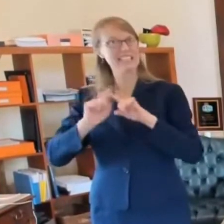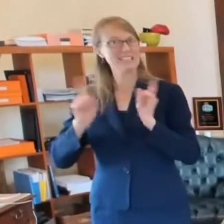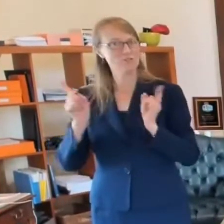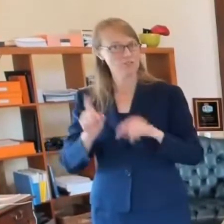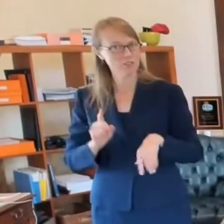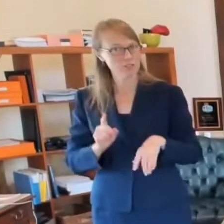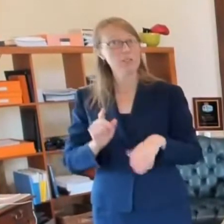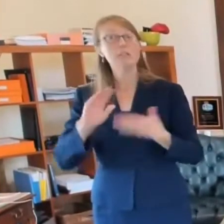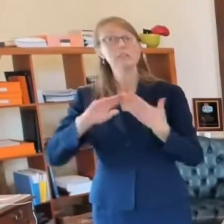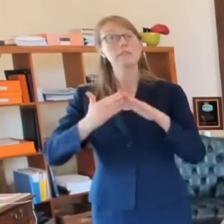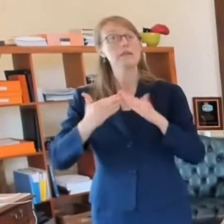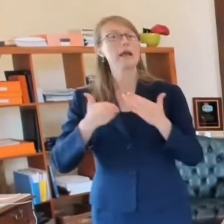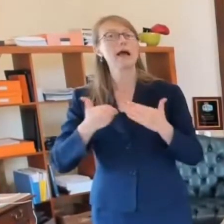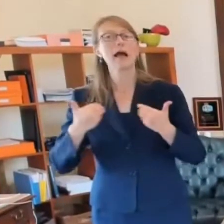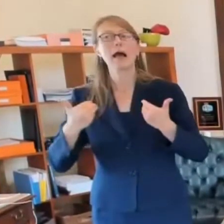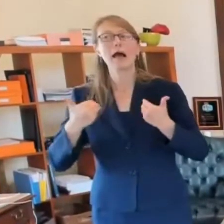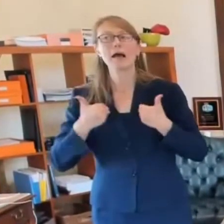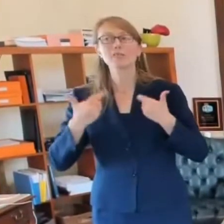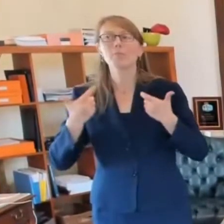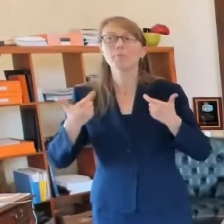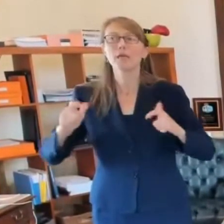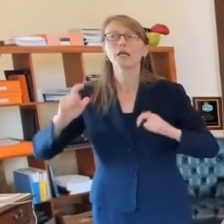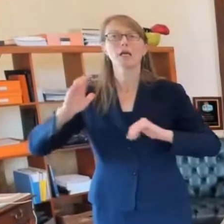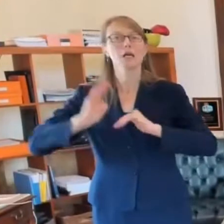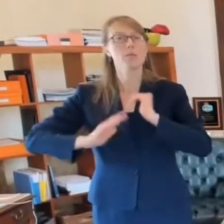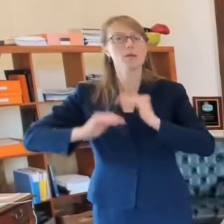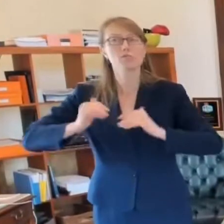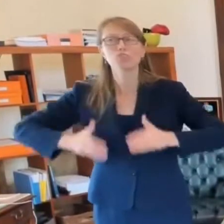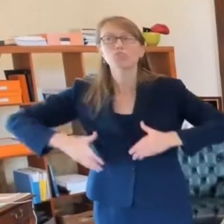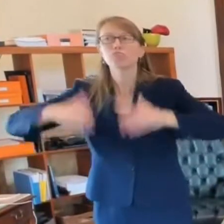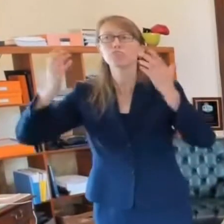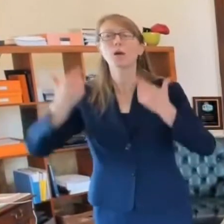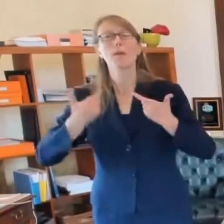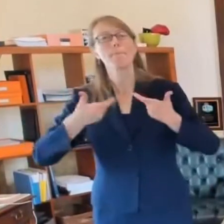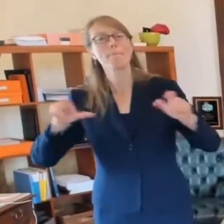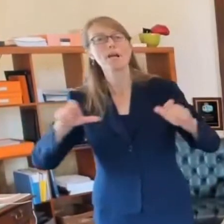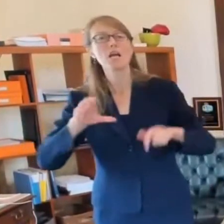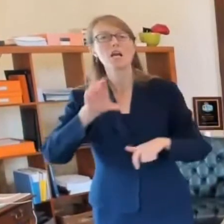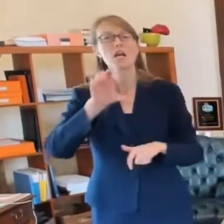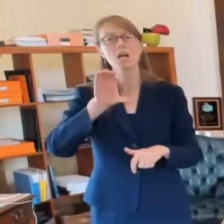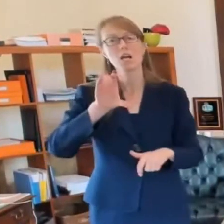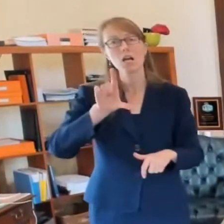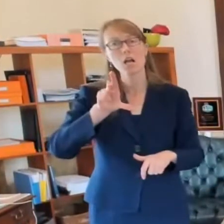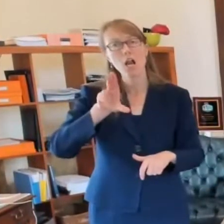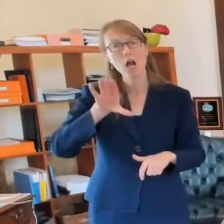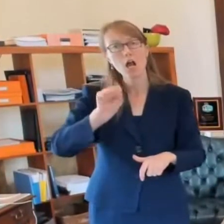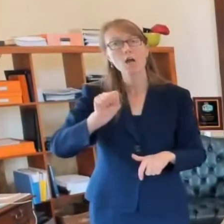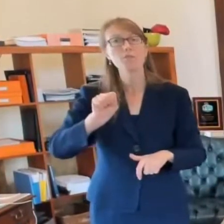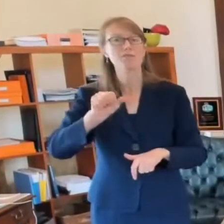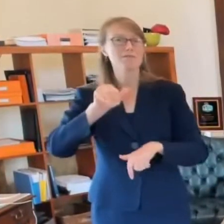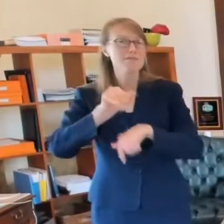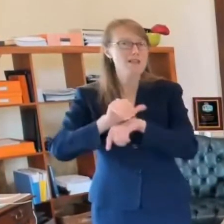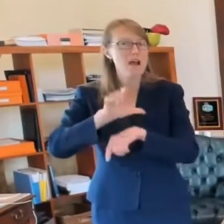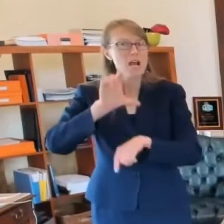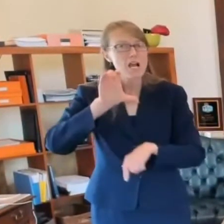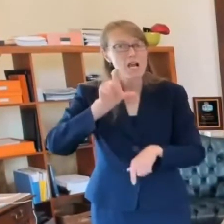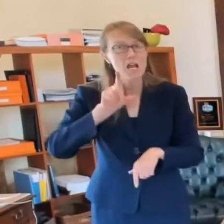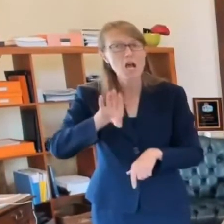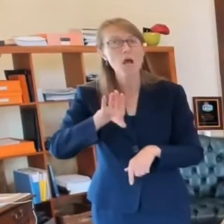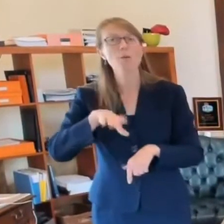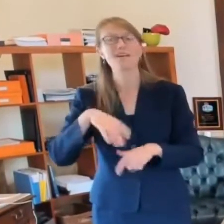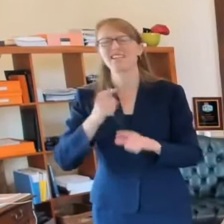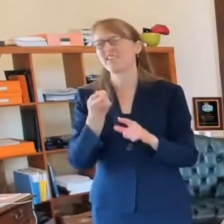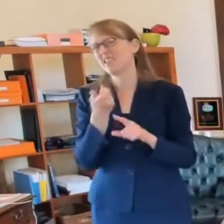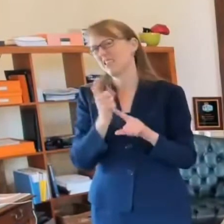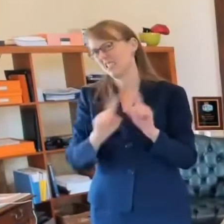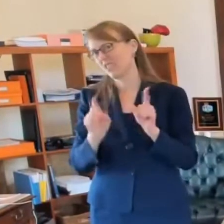number of large clubs and nightclubs, and that's a little different than St. Louis